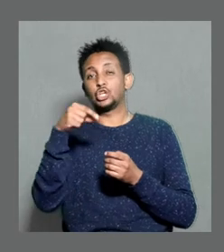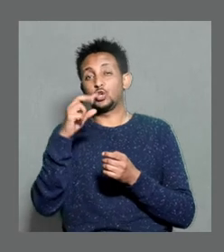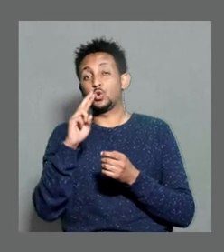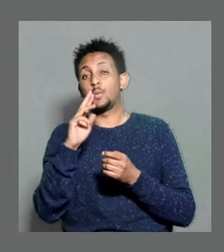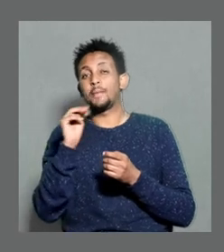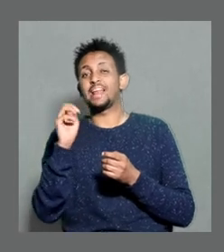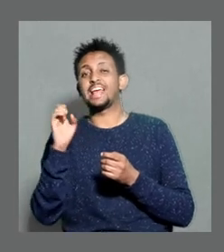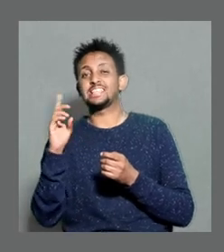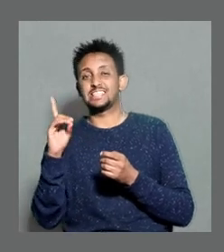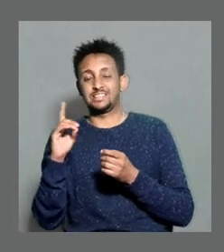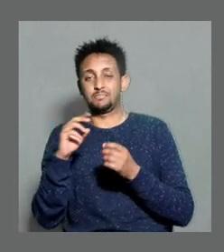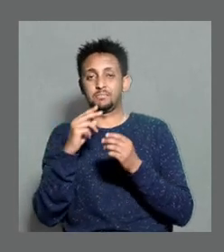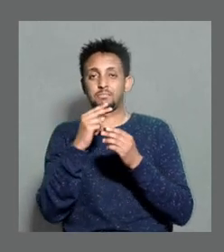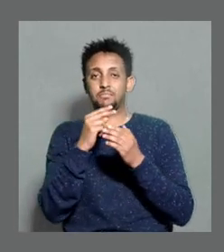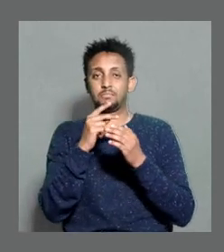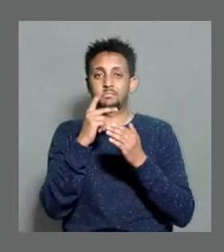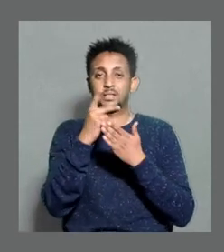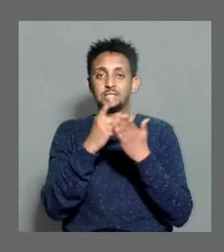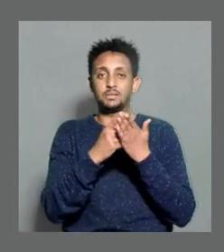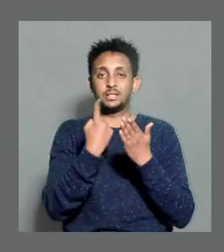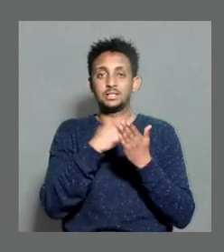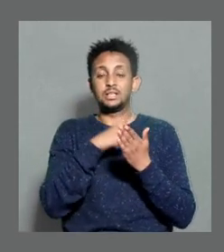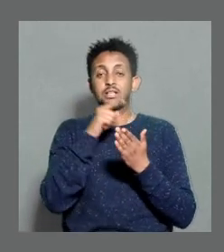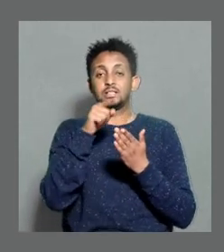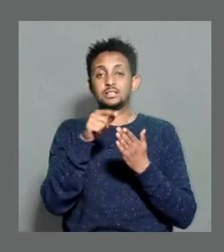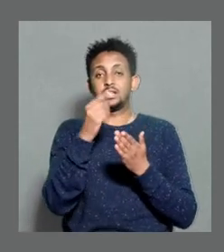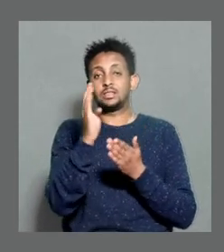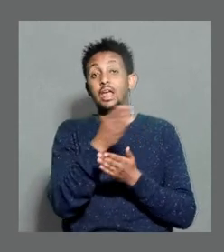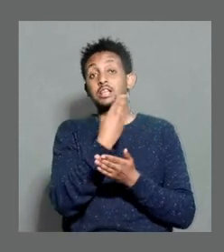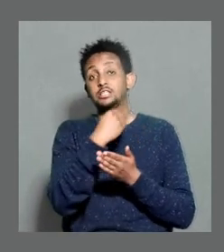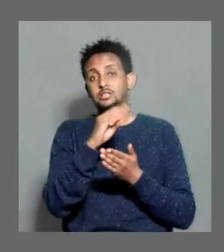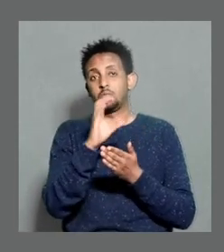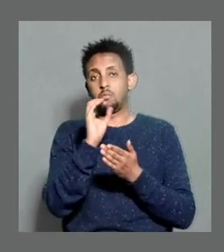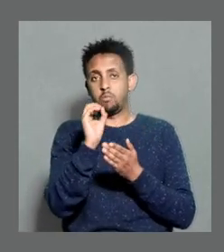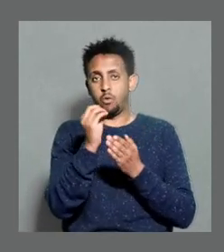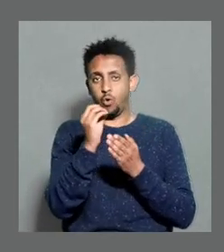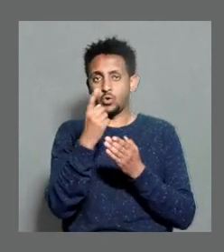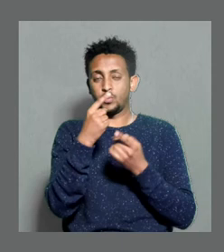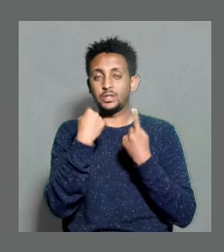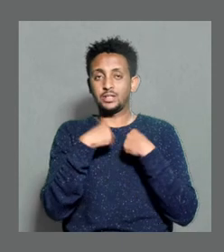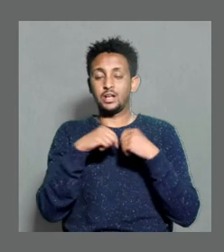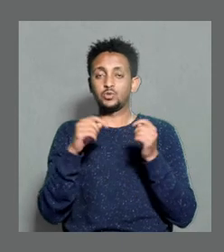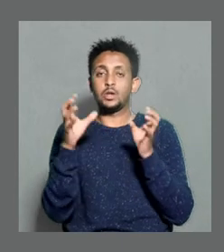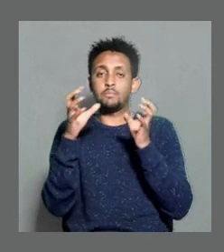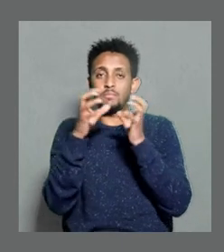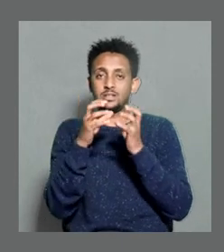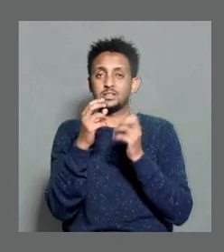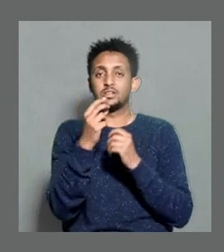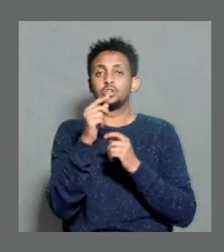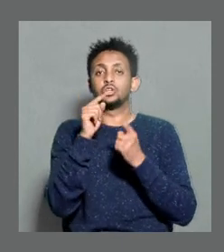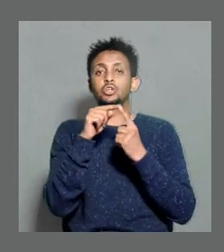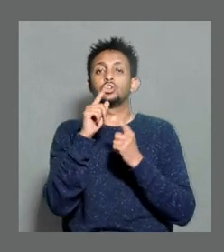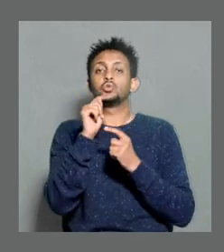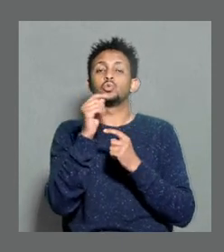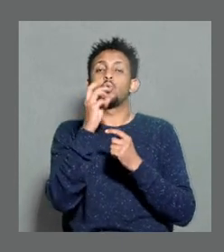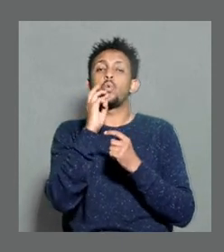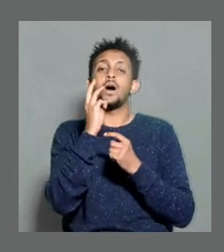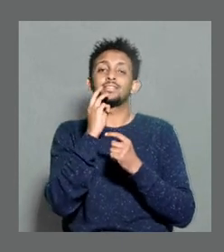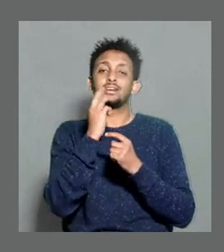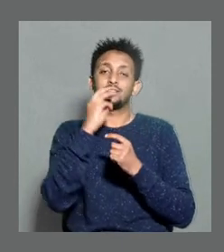principle. Suppose that there is a tennis ball, and let's try to immerse it into